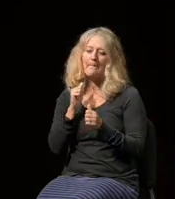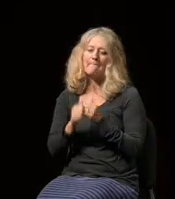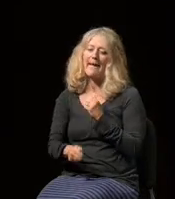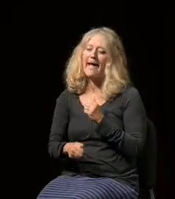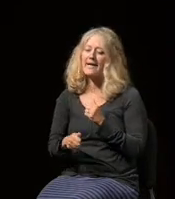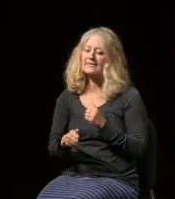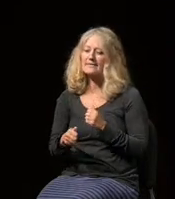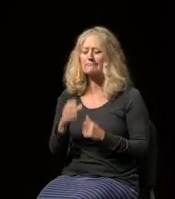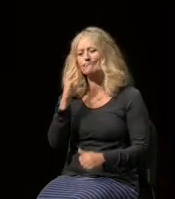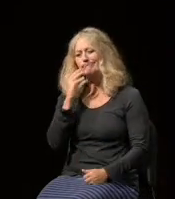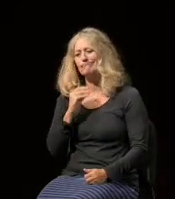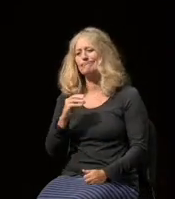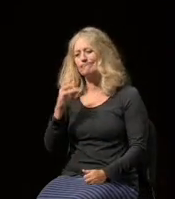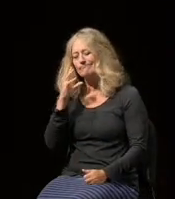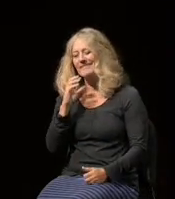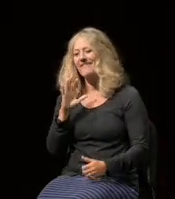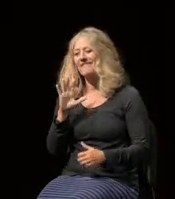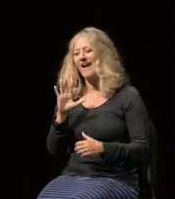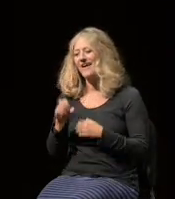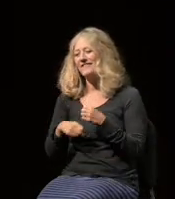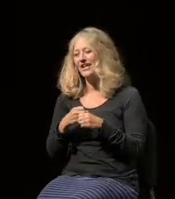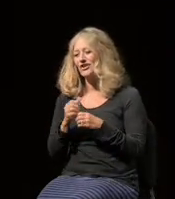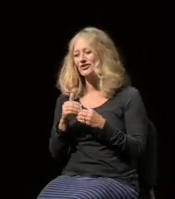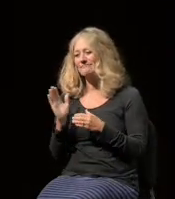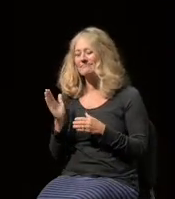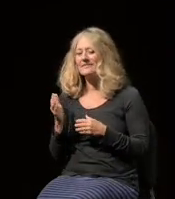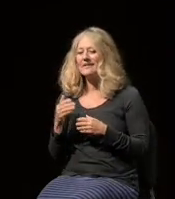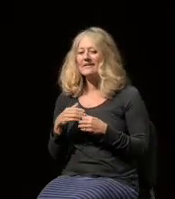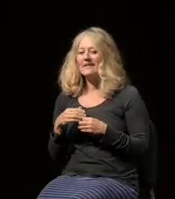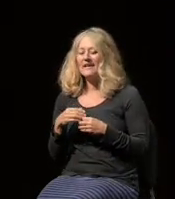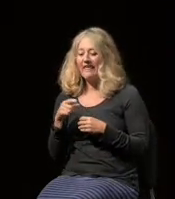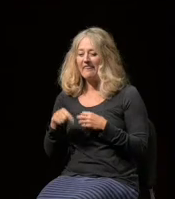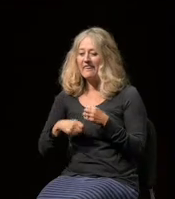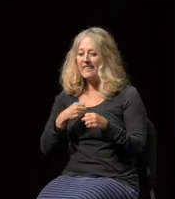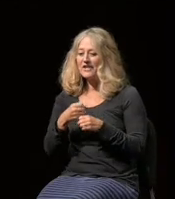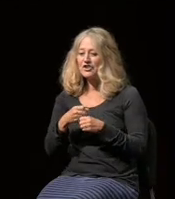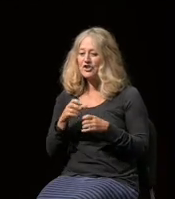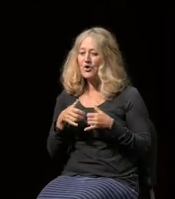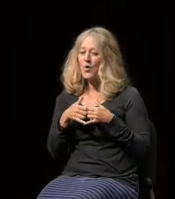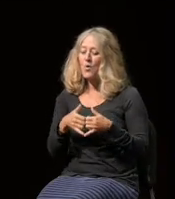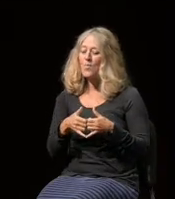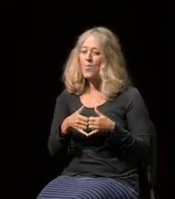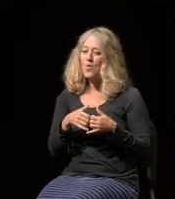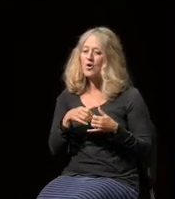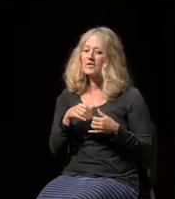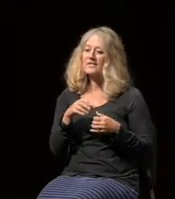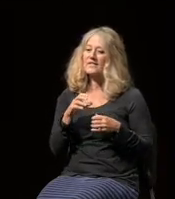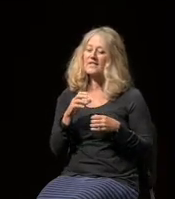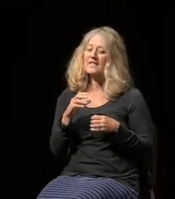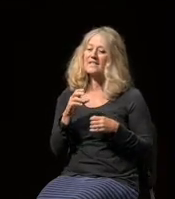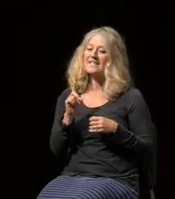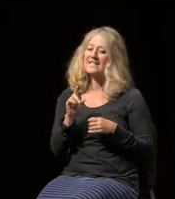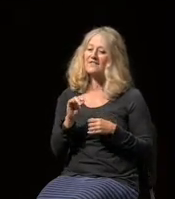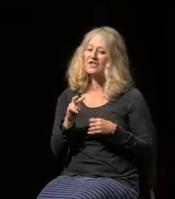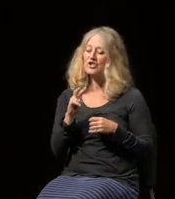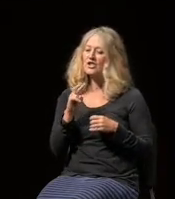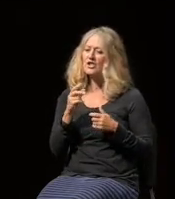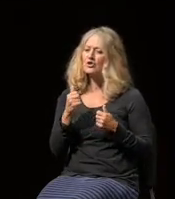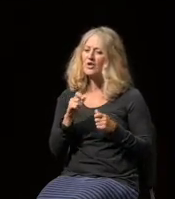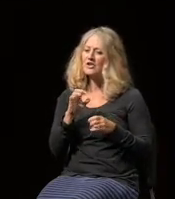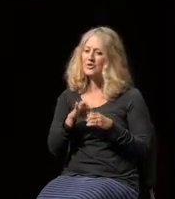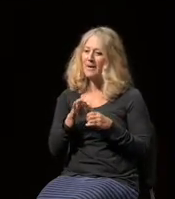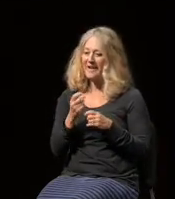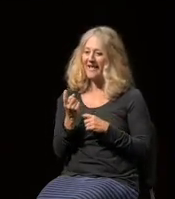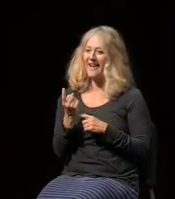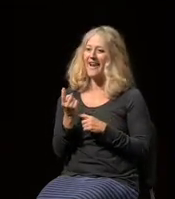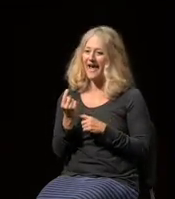five-year service mark. However, this year's award winner's division attempted to nominate her last